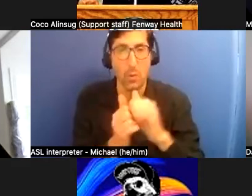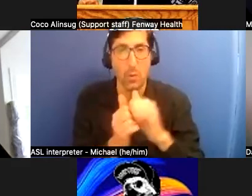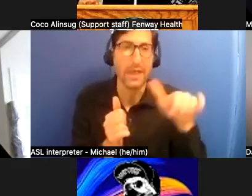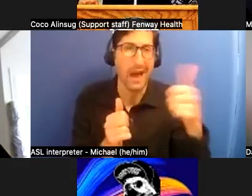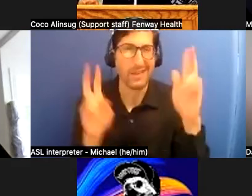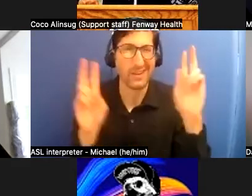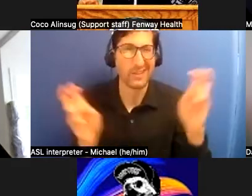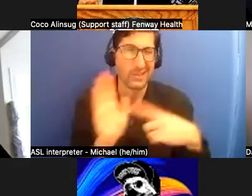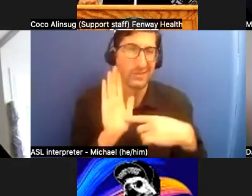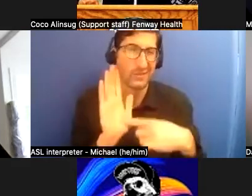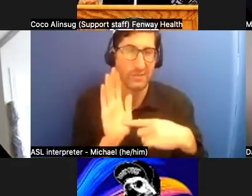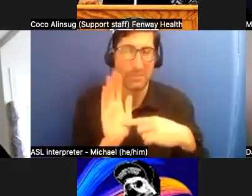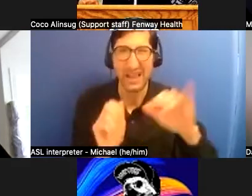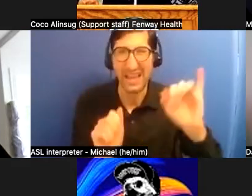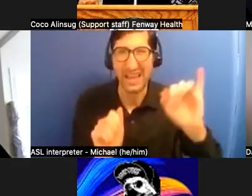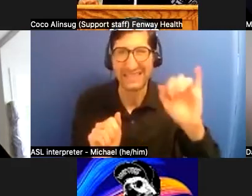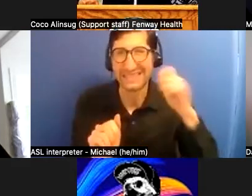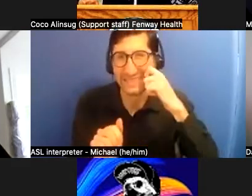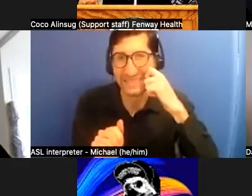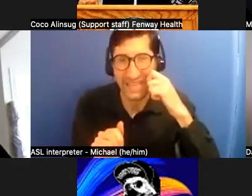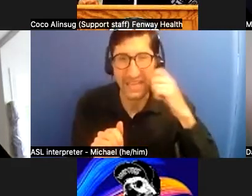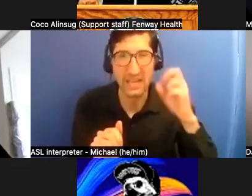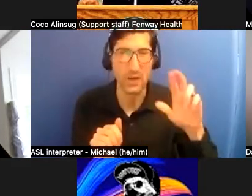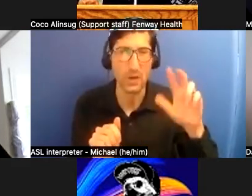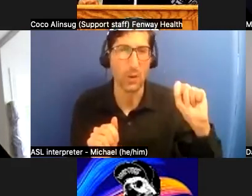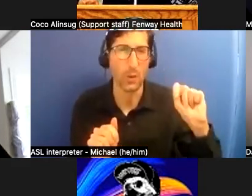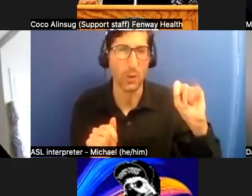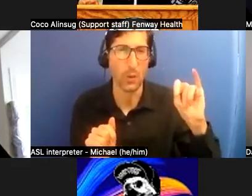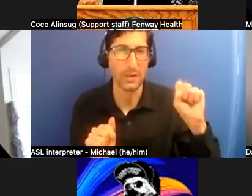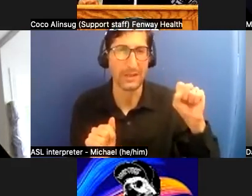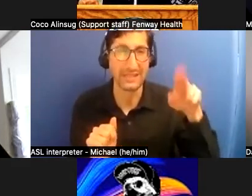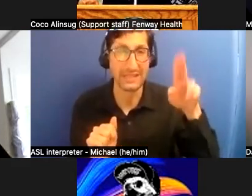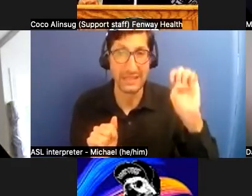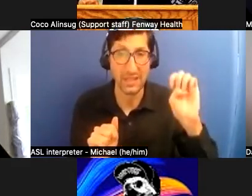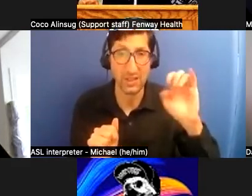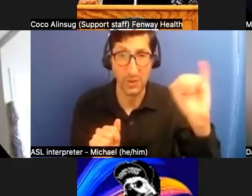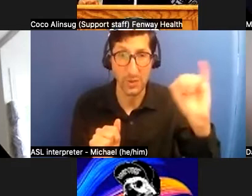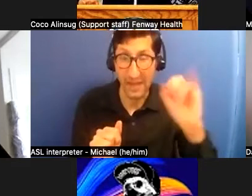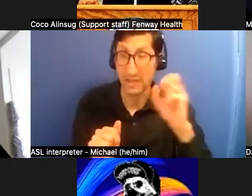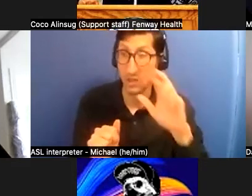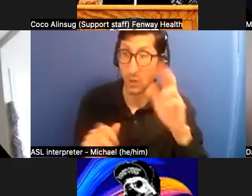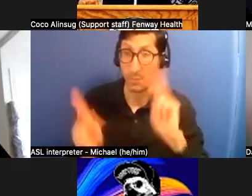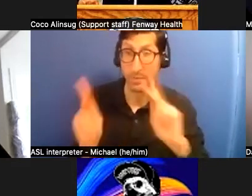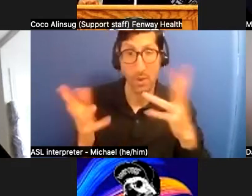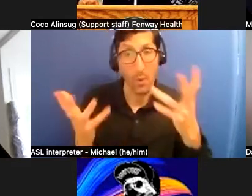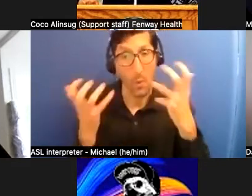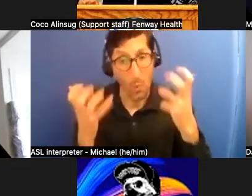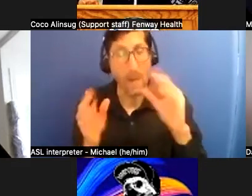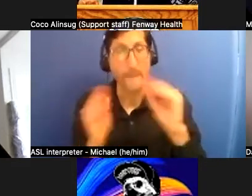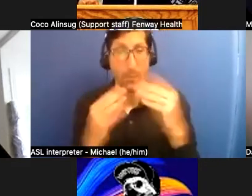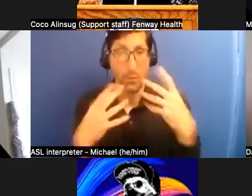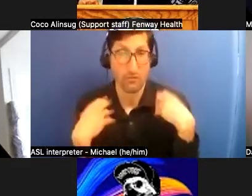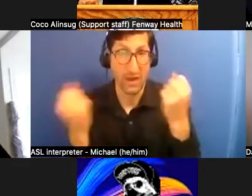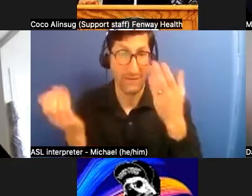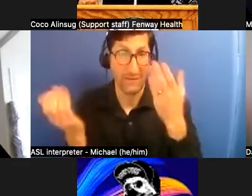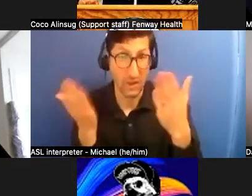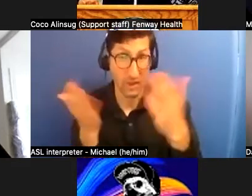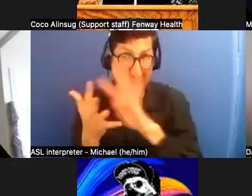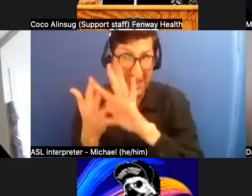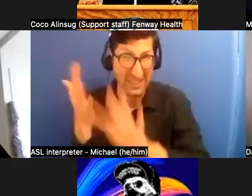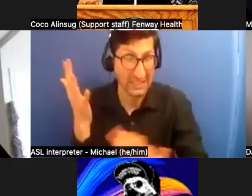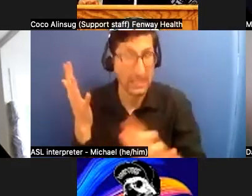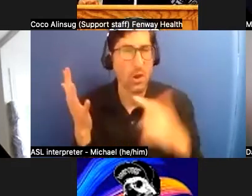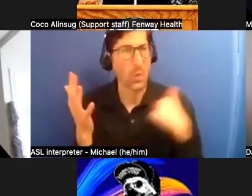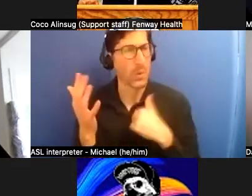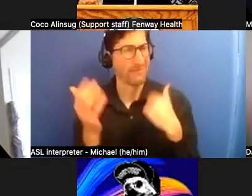infections, or who are seeking immediate sort of treatment services or recovery services. And there's lots of good examples of